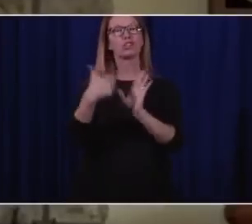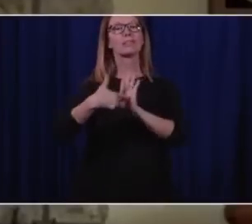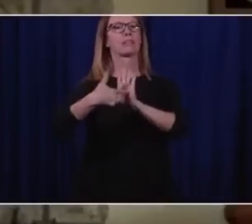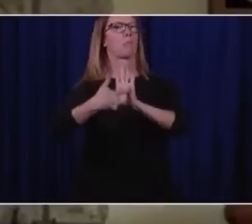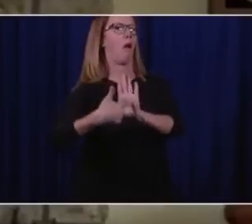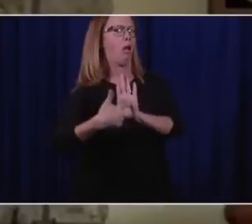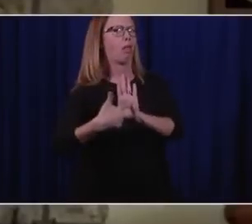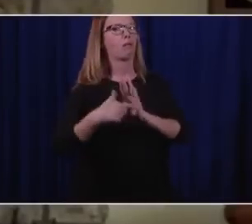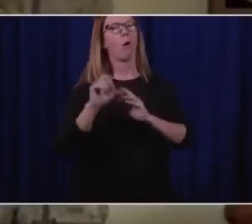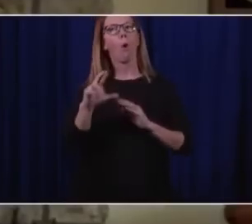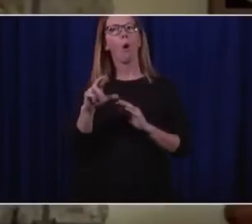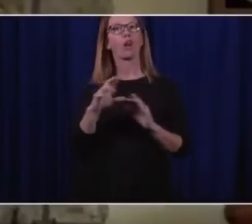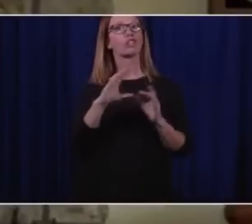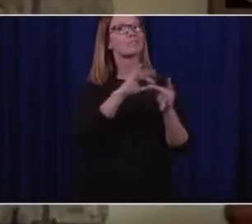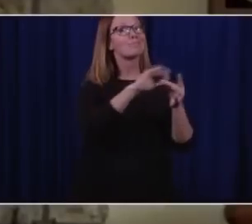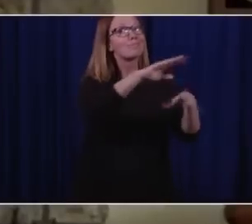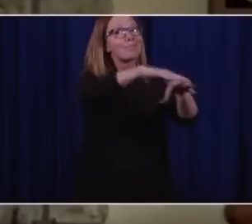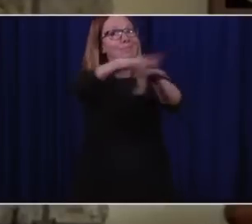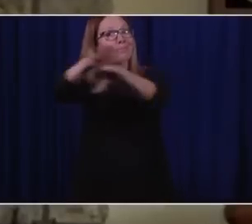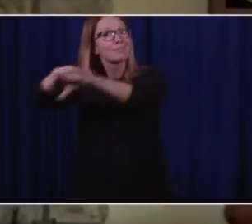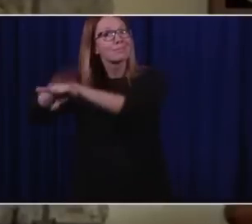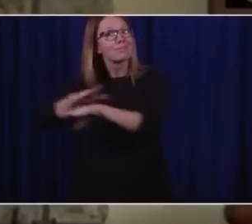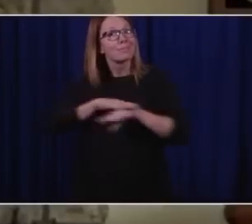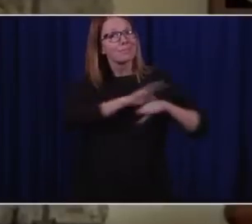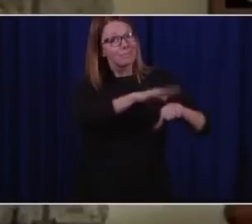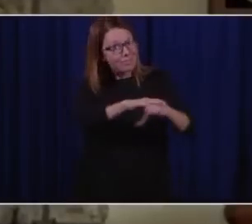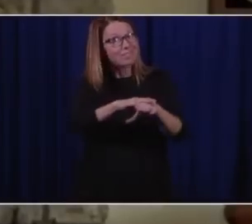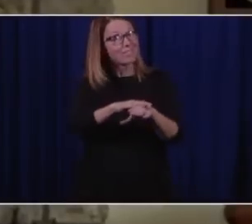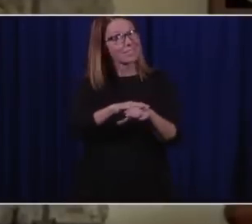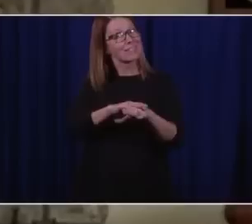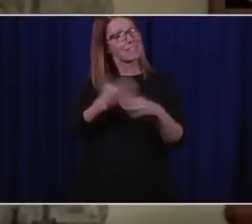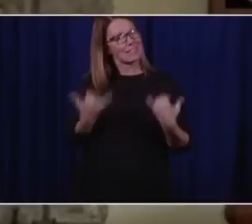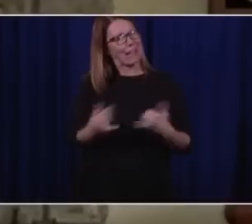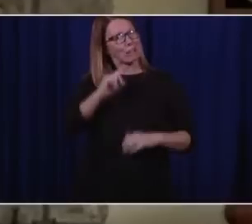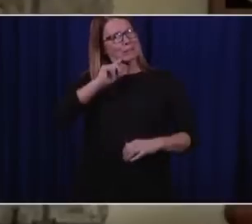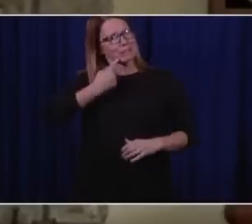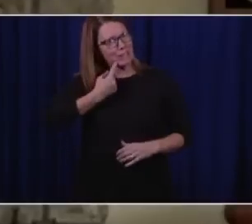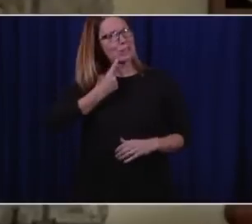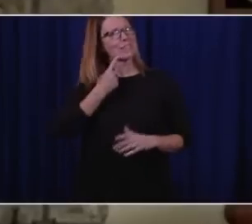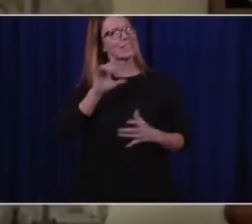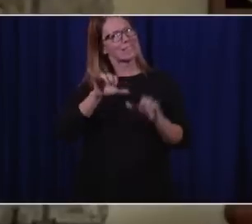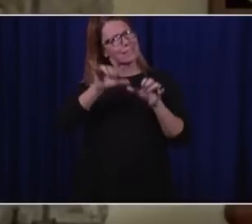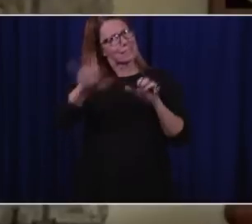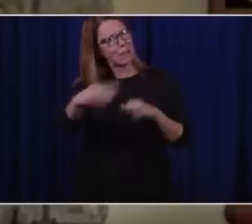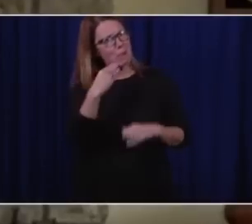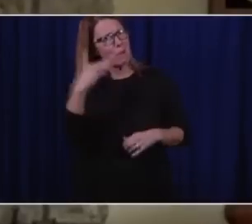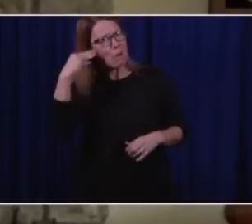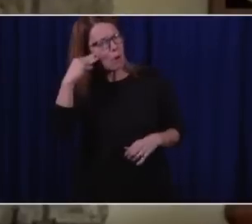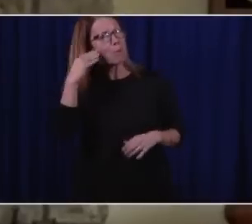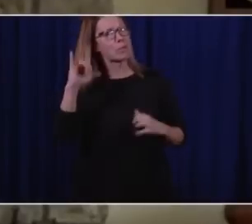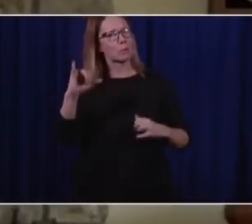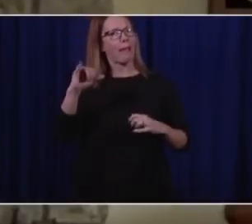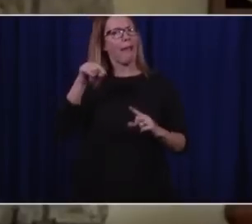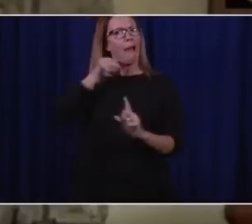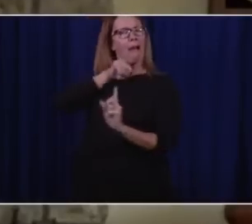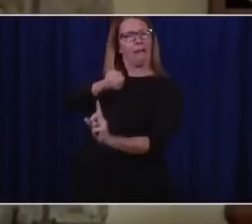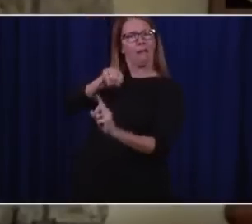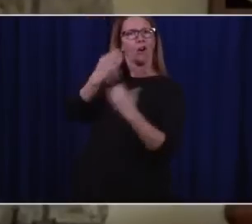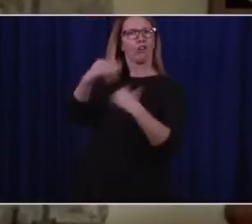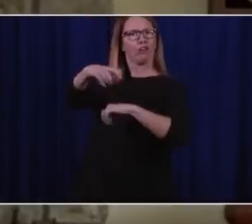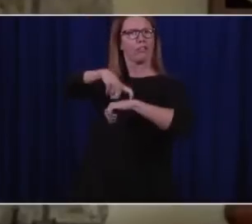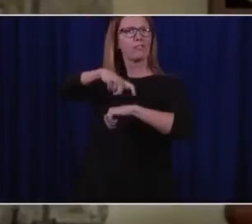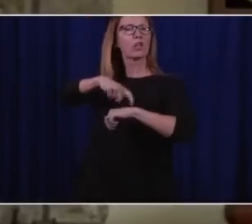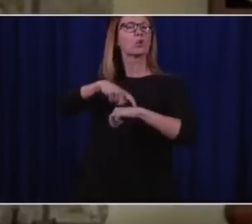a symbolic message to people to say that things are getting seriously, and maybe they can turn to the curfew and point to these other things